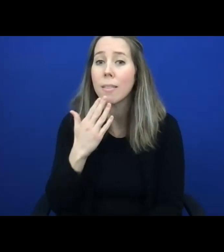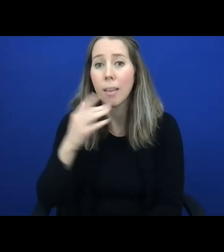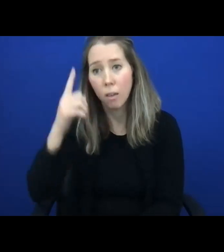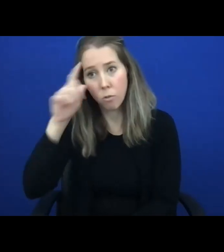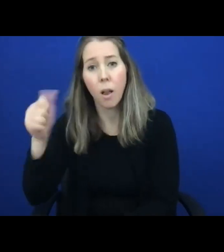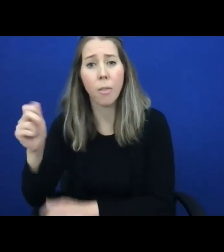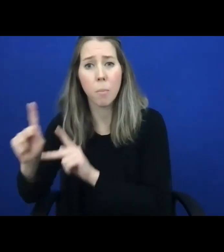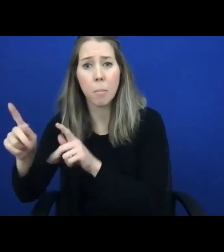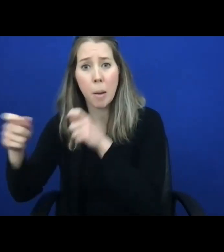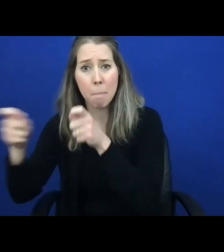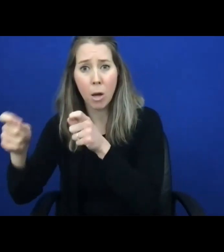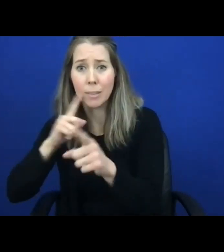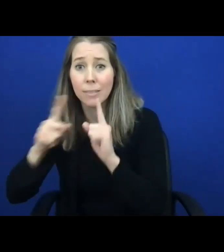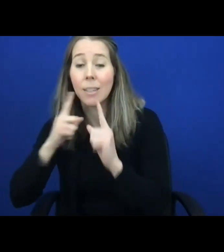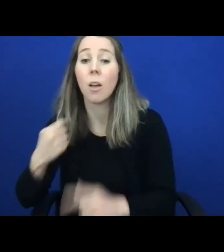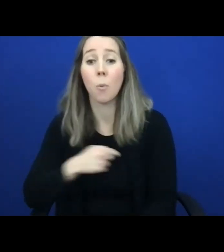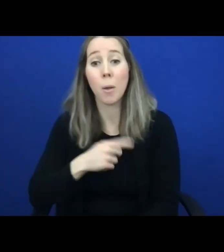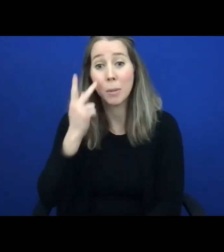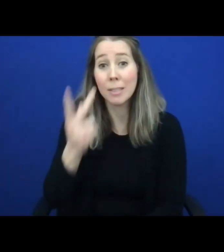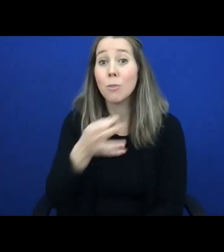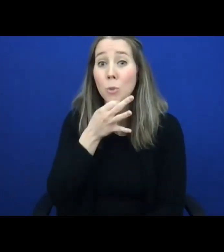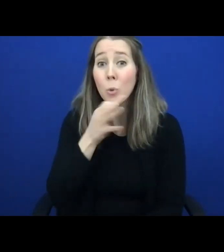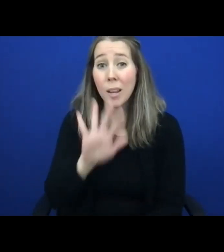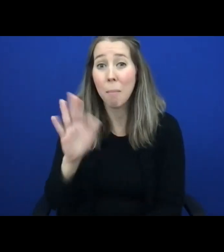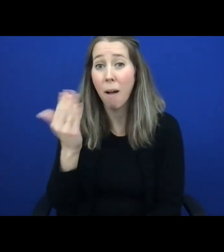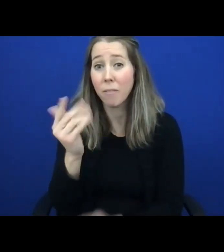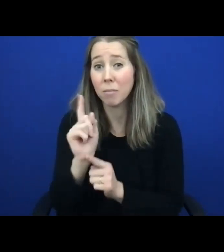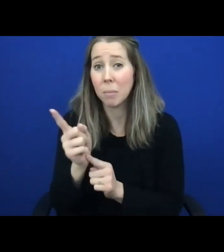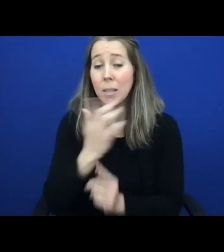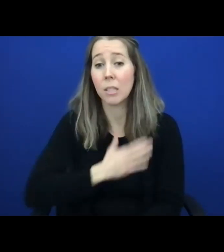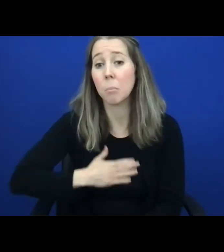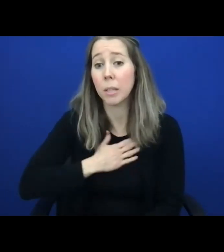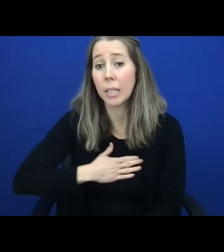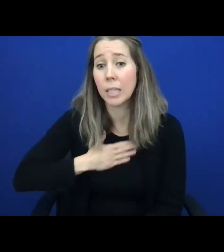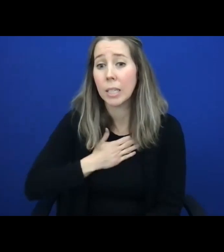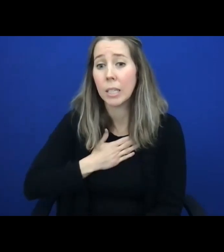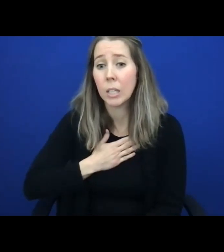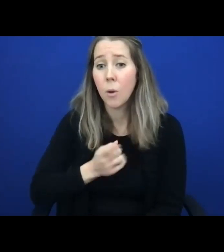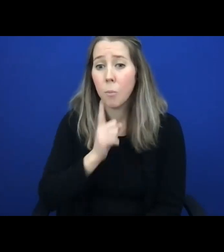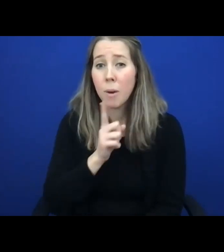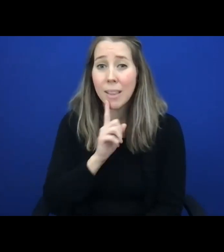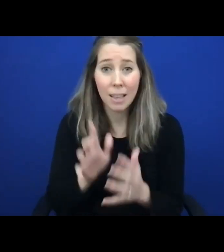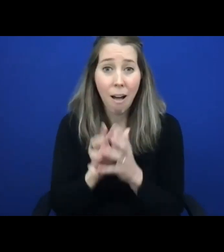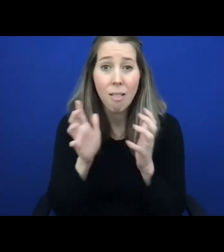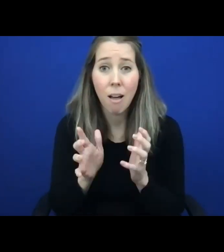discussion. And we'll see you on the other side in about 15 minutes. Please, there is really quite a bit of